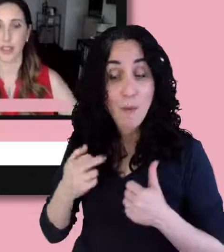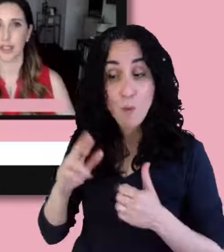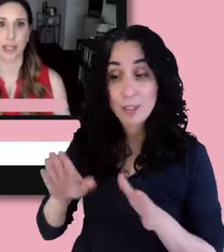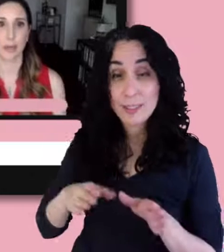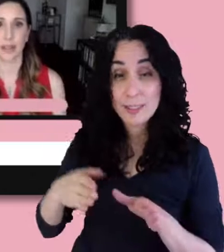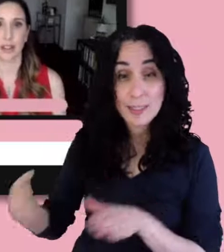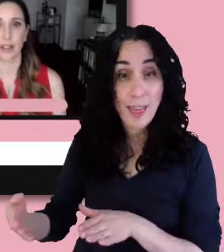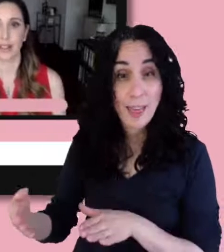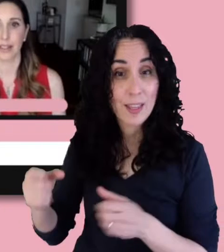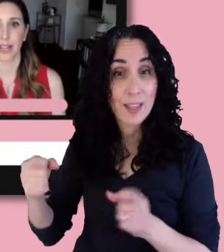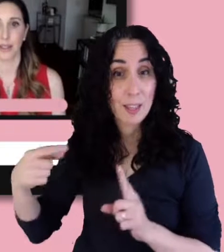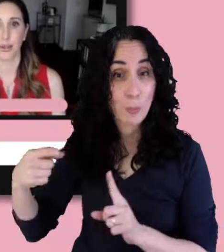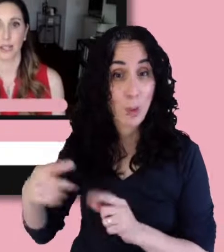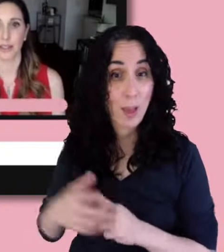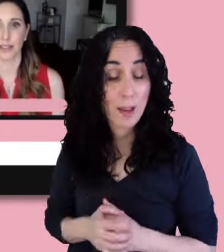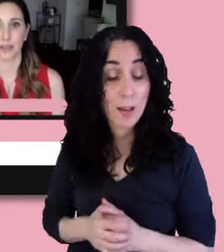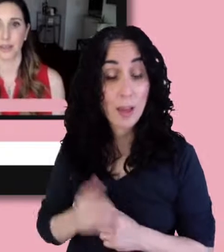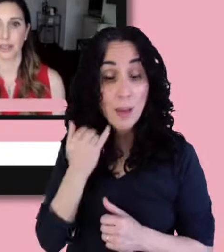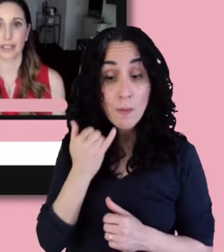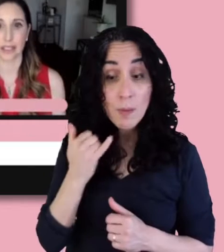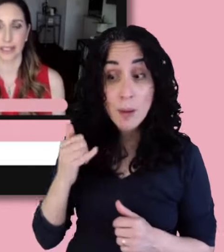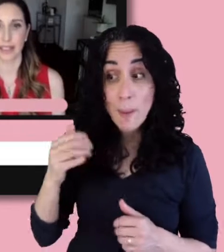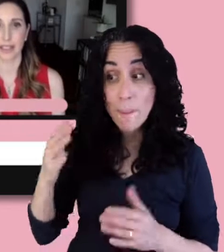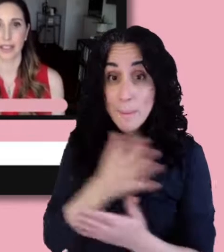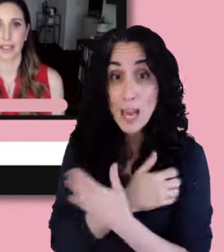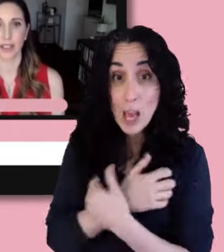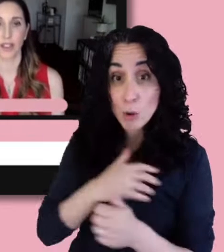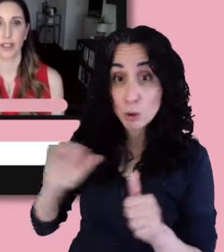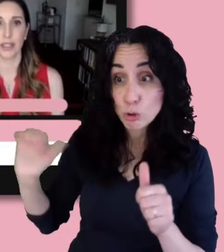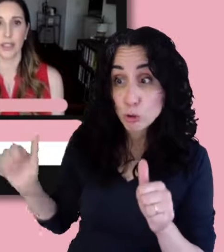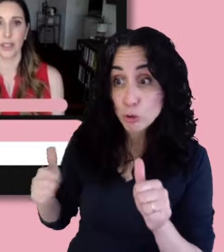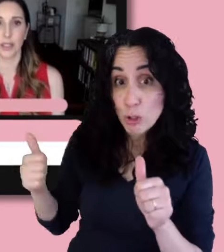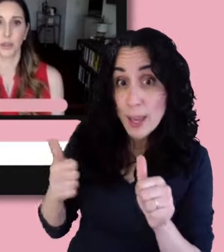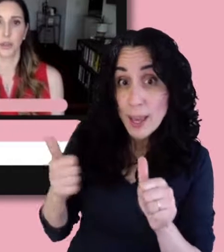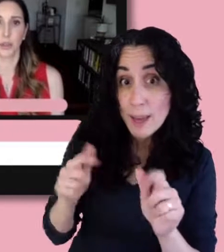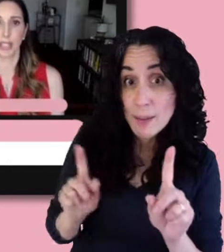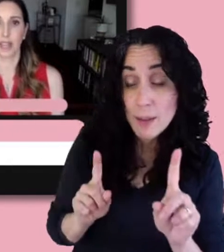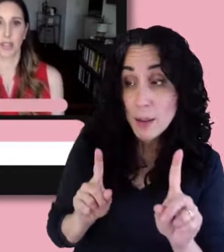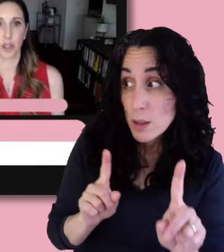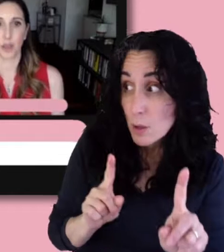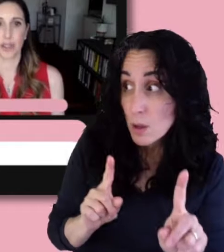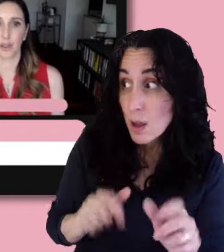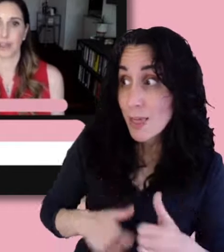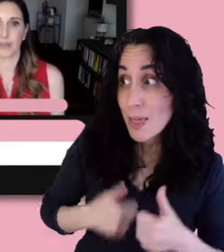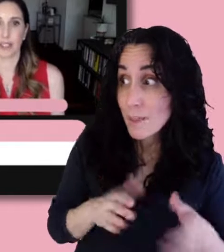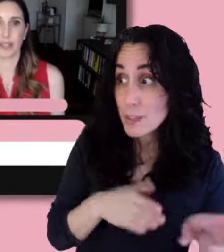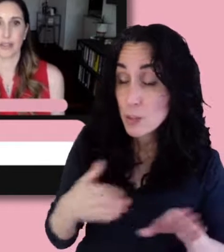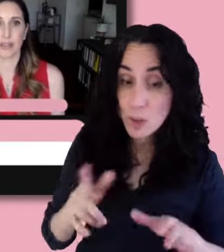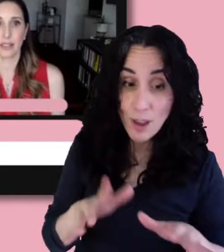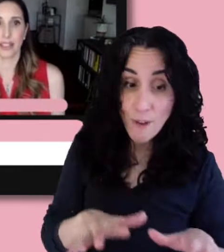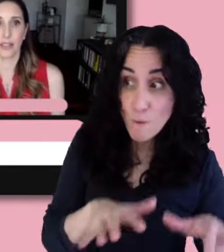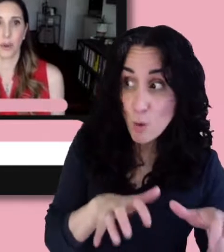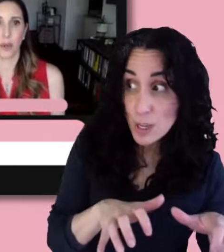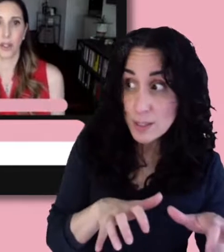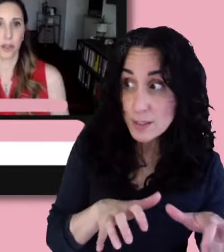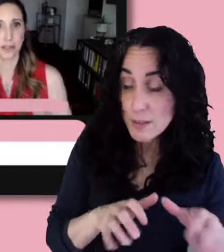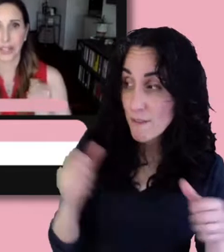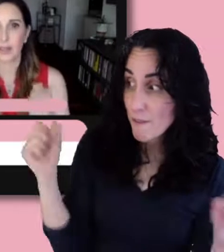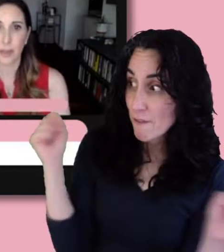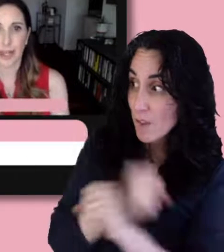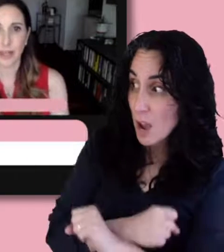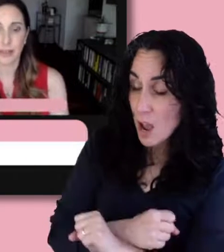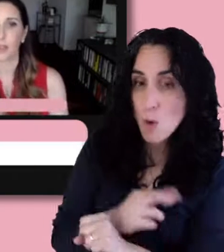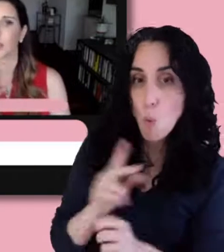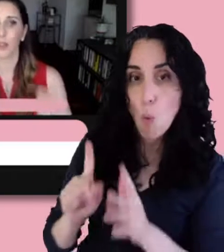being chased by a bear and your life is completely in danger, you're going to have a choice. You can freeze, or you can fight